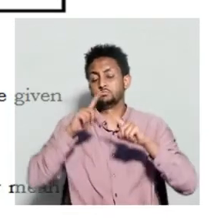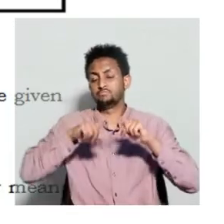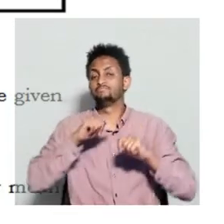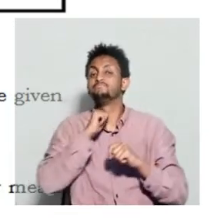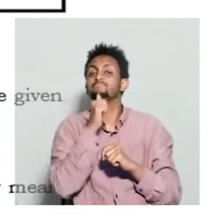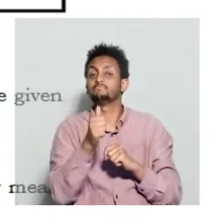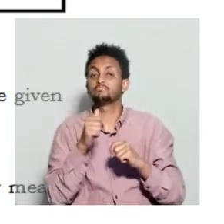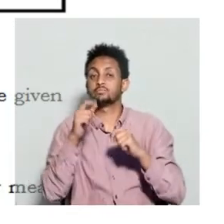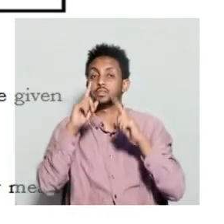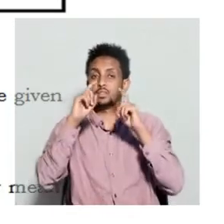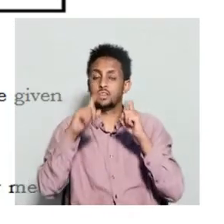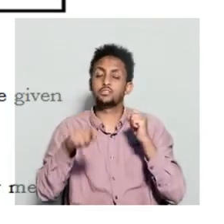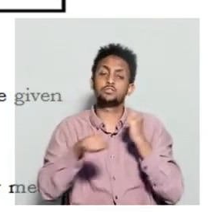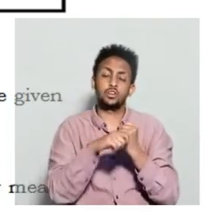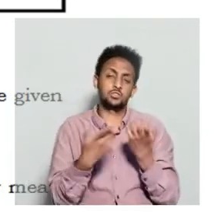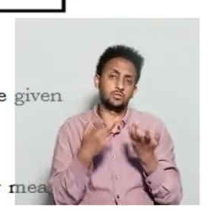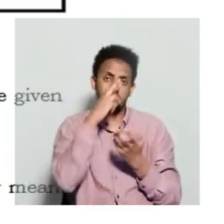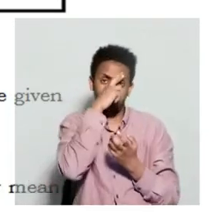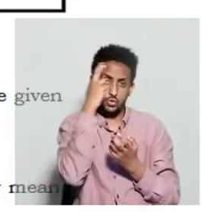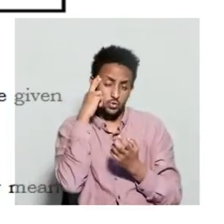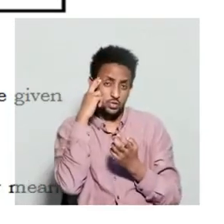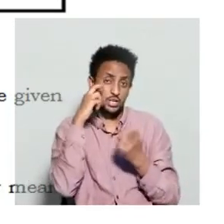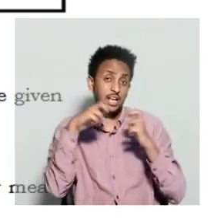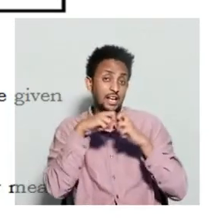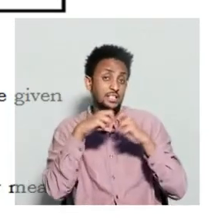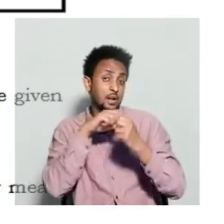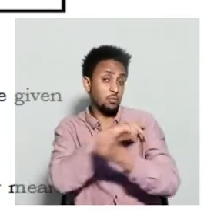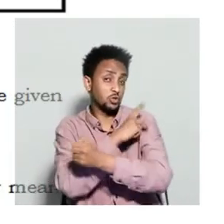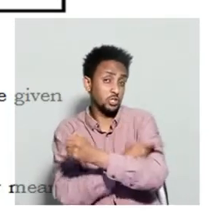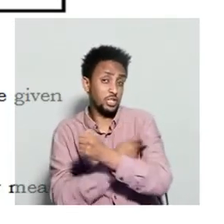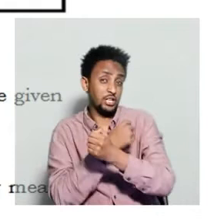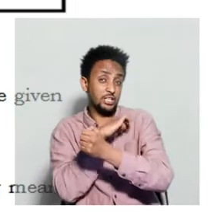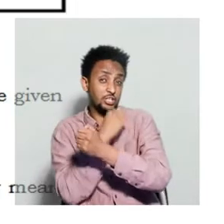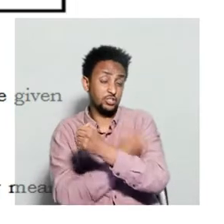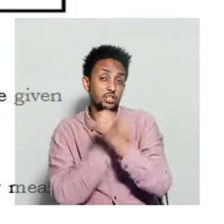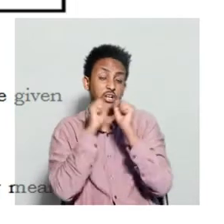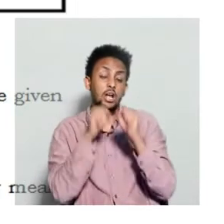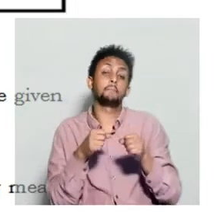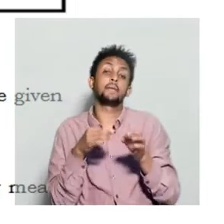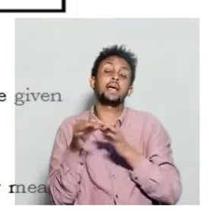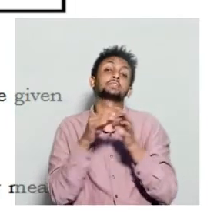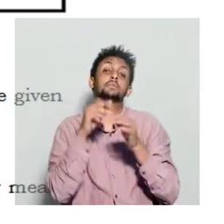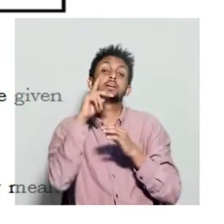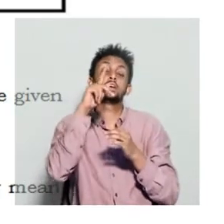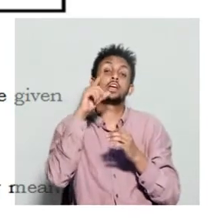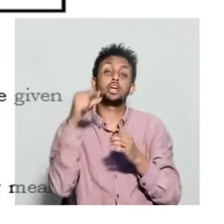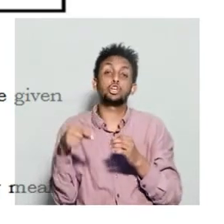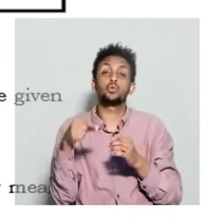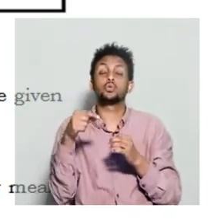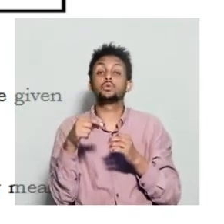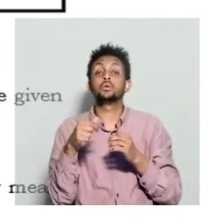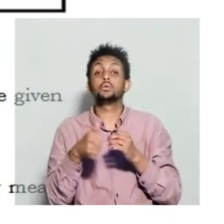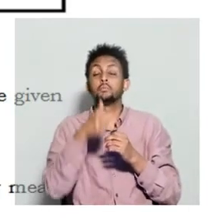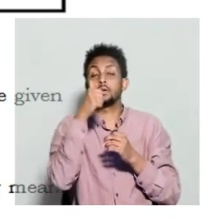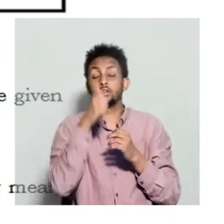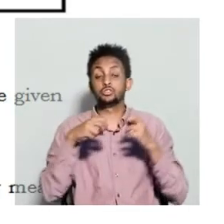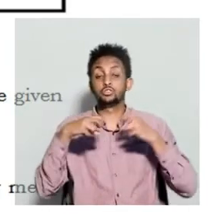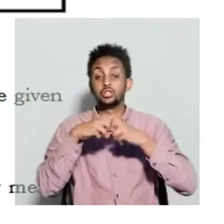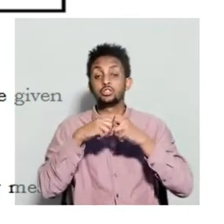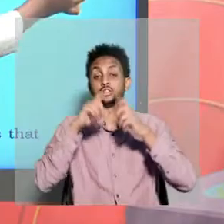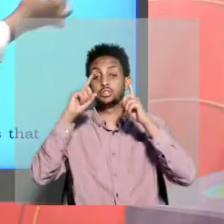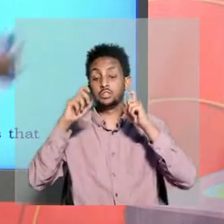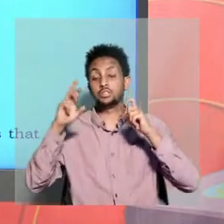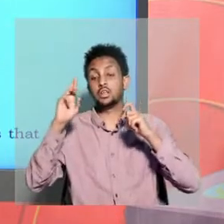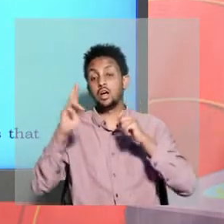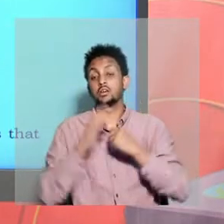of the test charge again, because that electrical potential energy can be expressed as KQ, the main charge, the test charge